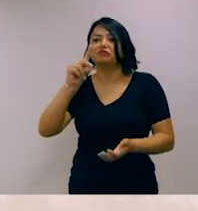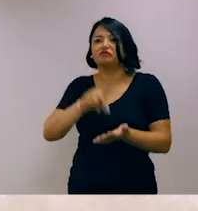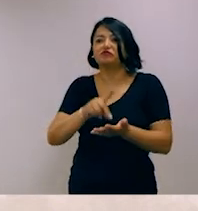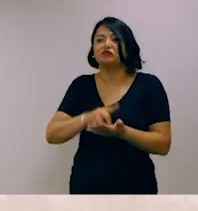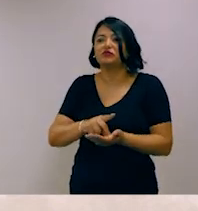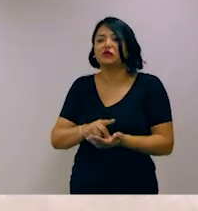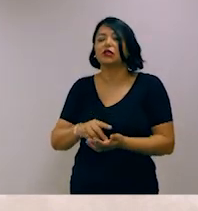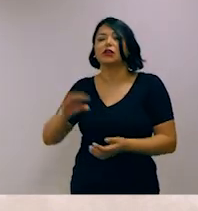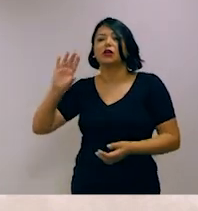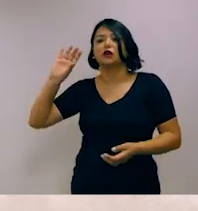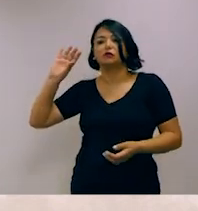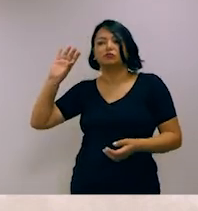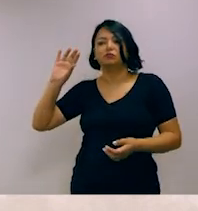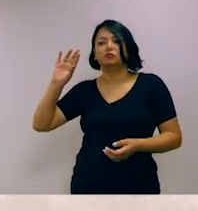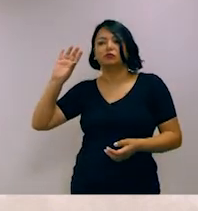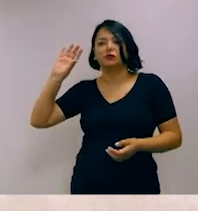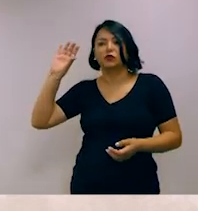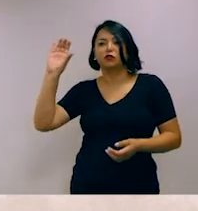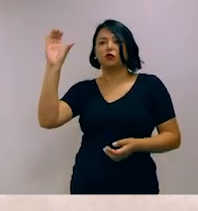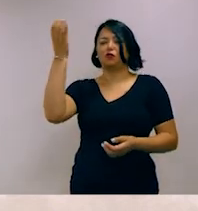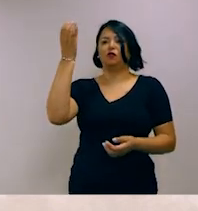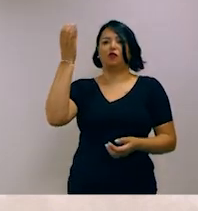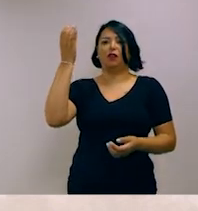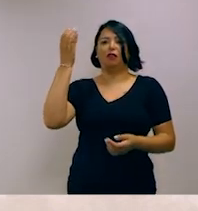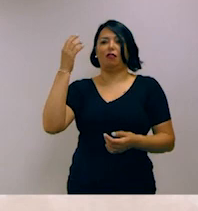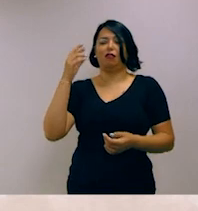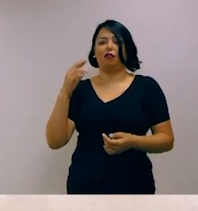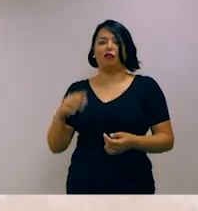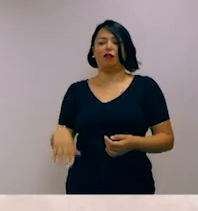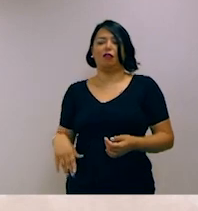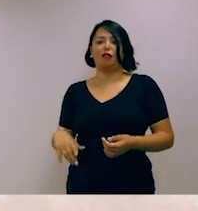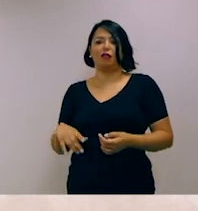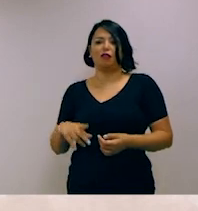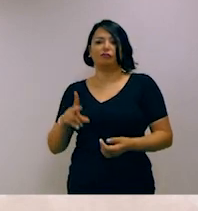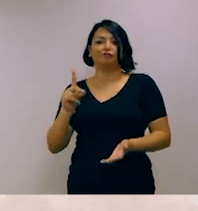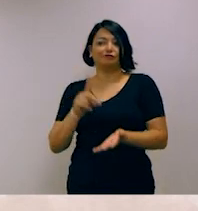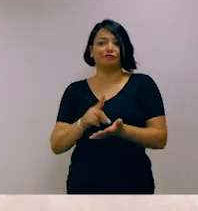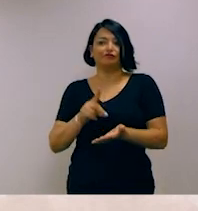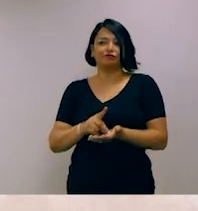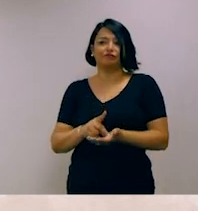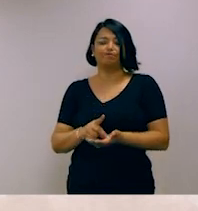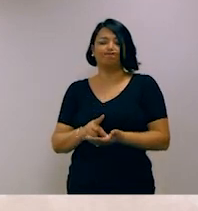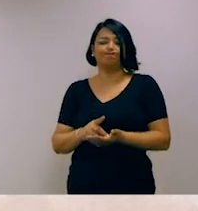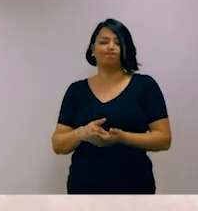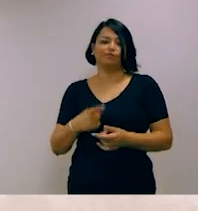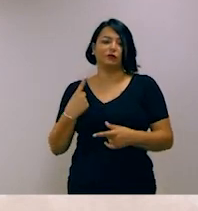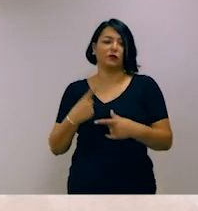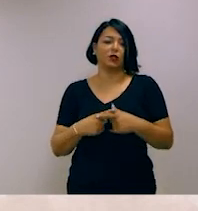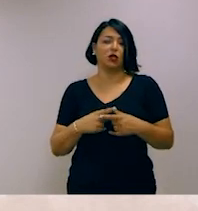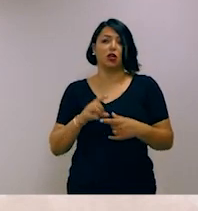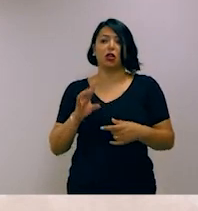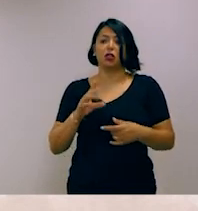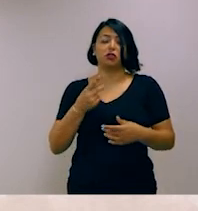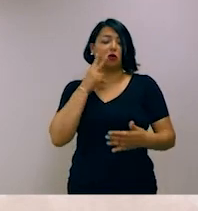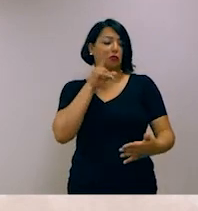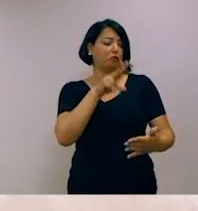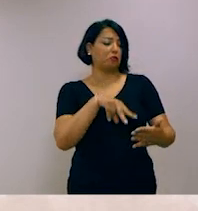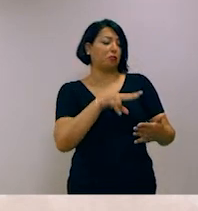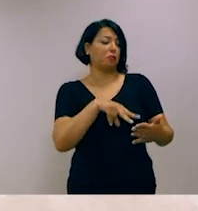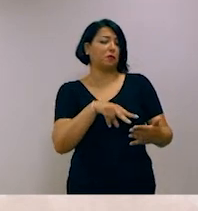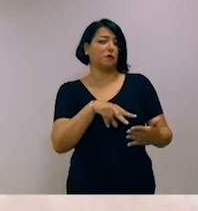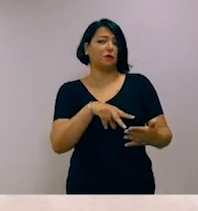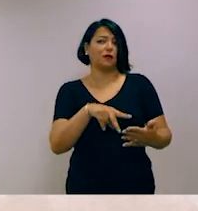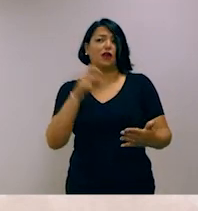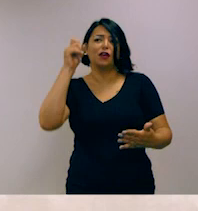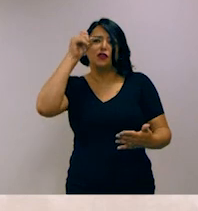to make a decision. So the prosecutors, only a few times, the prosecutor can make a decision based